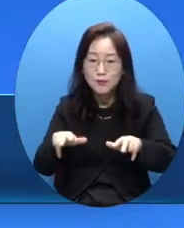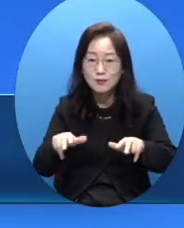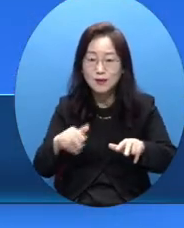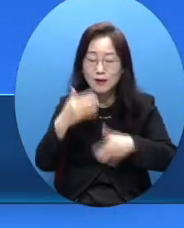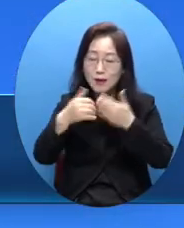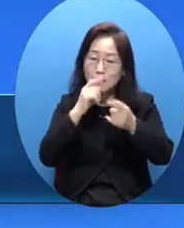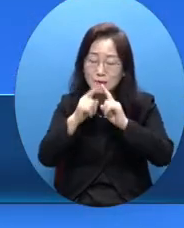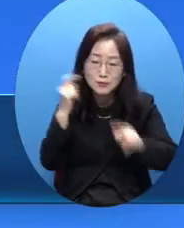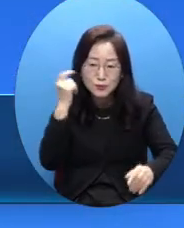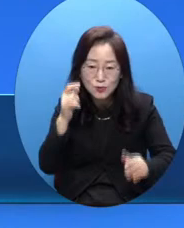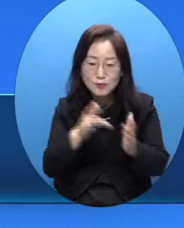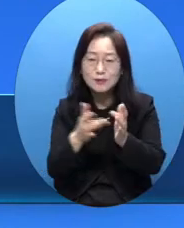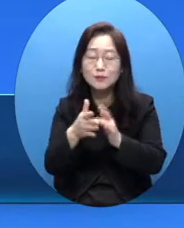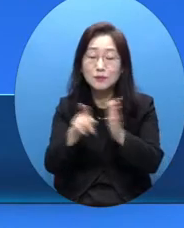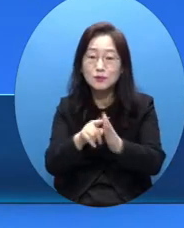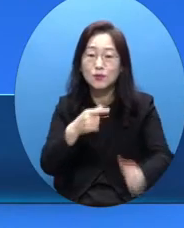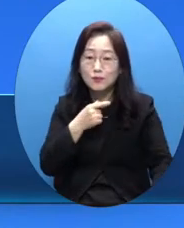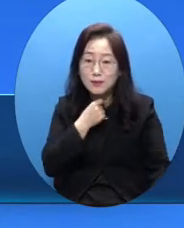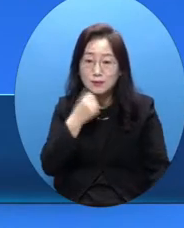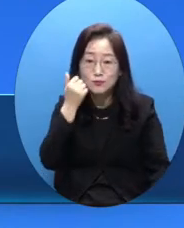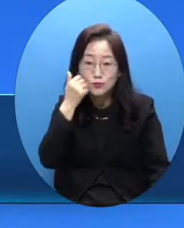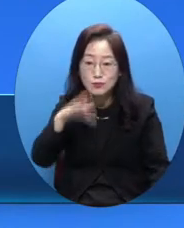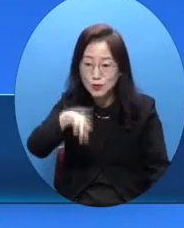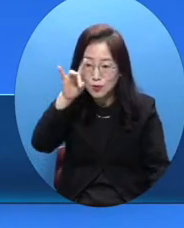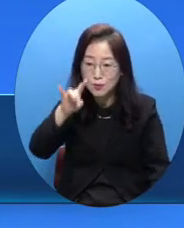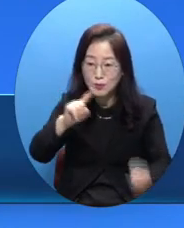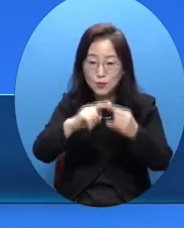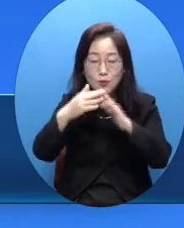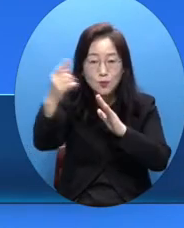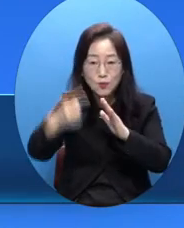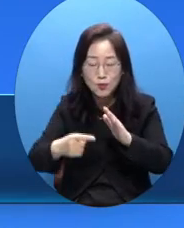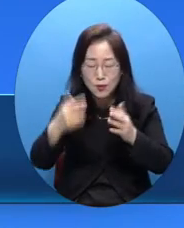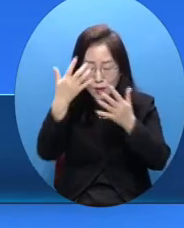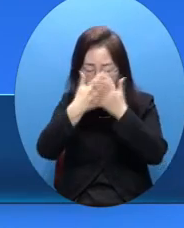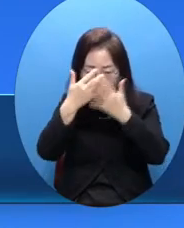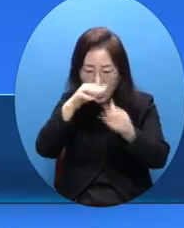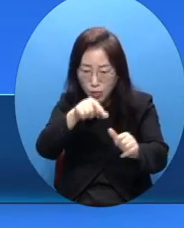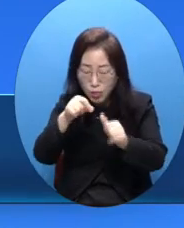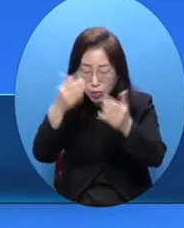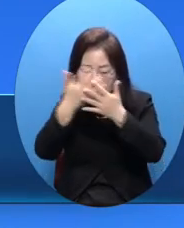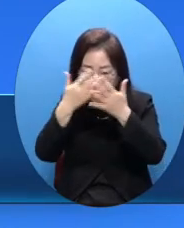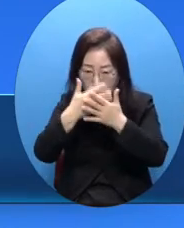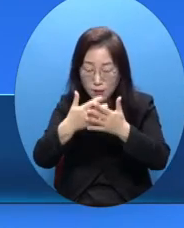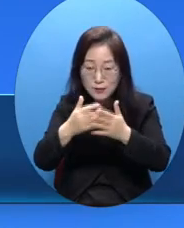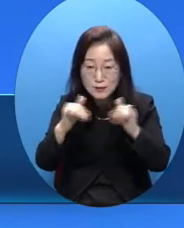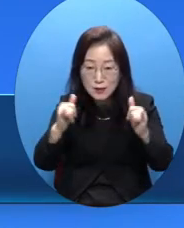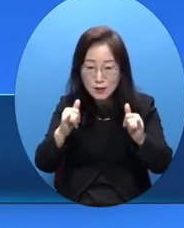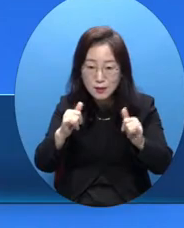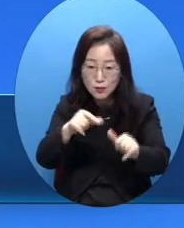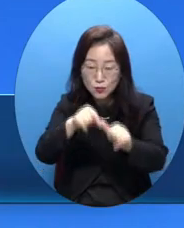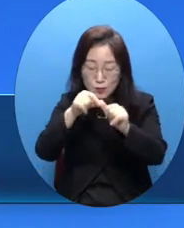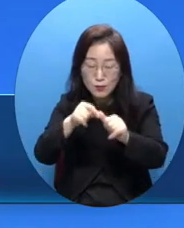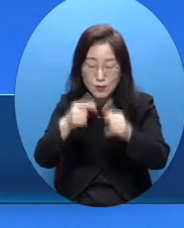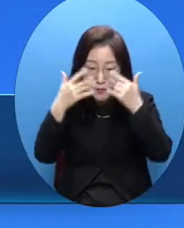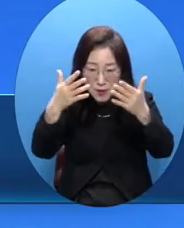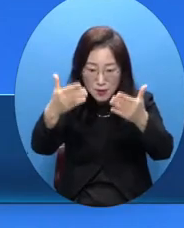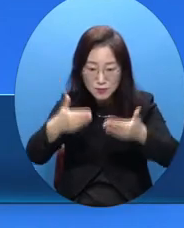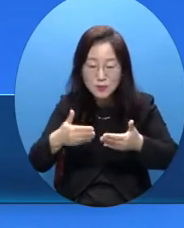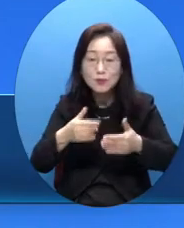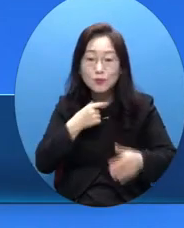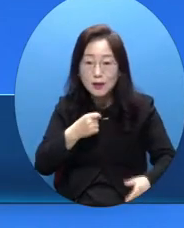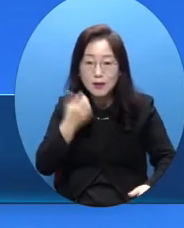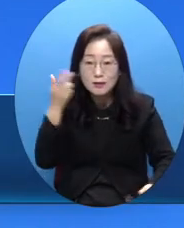blessing than to believe in Jesus in our path called life that disappears like a Mist if you are here at church for the first